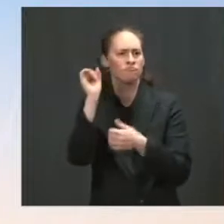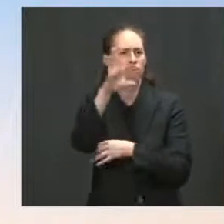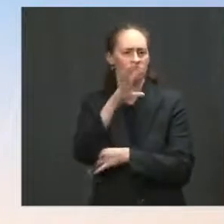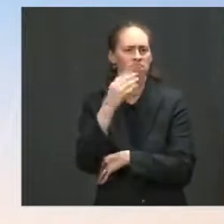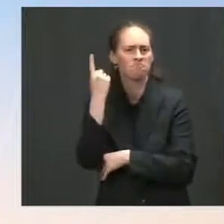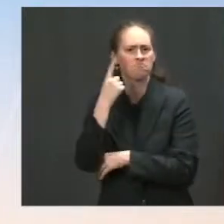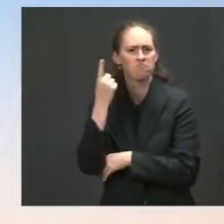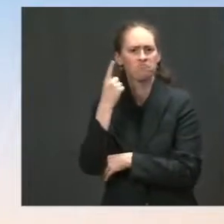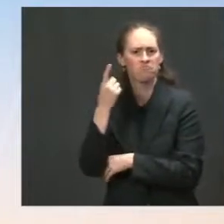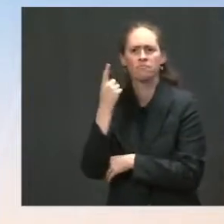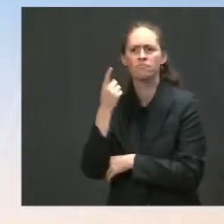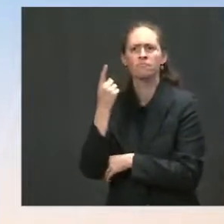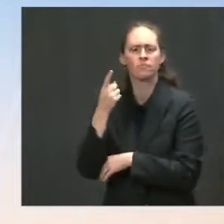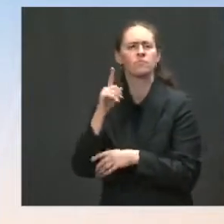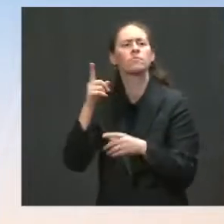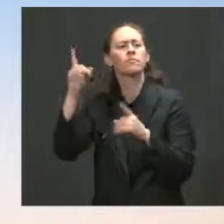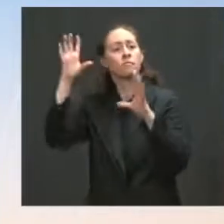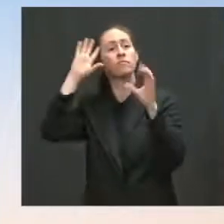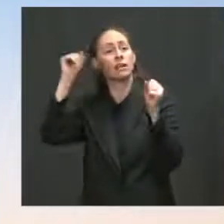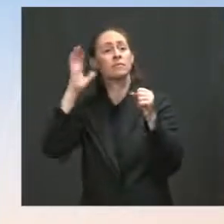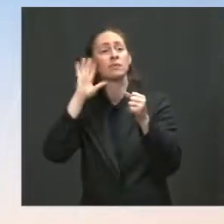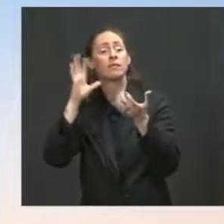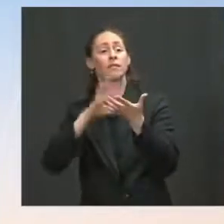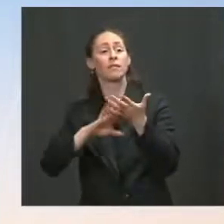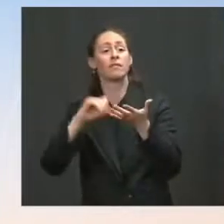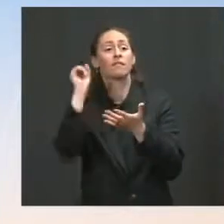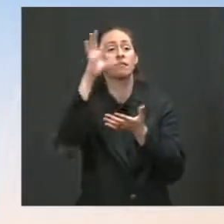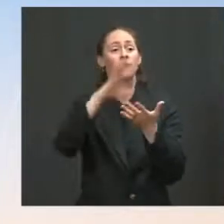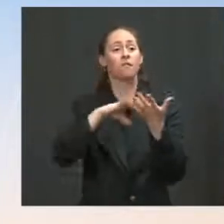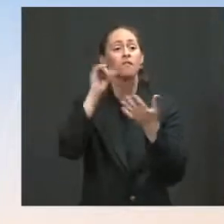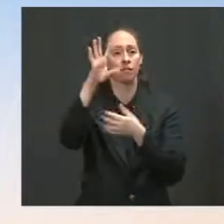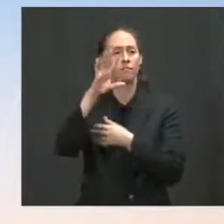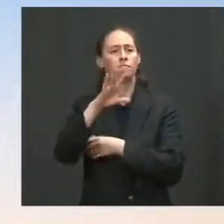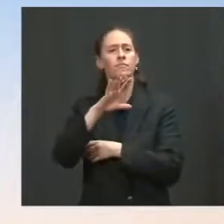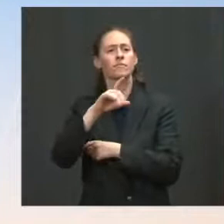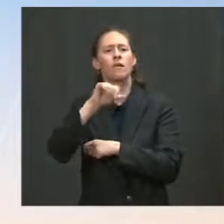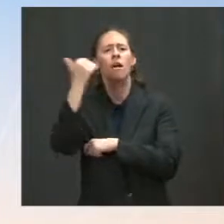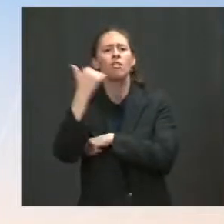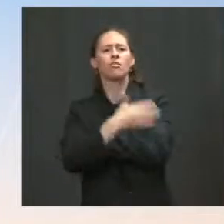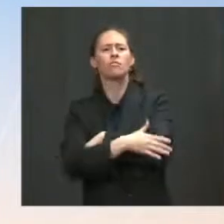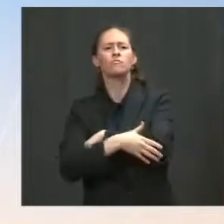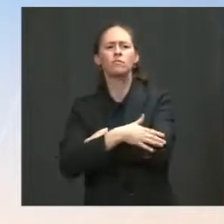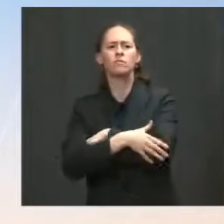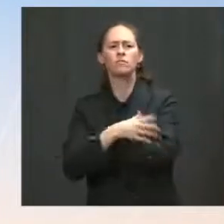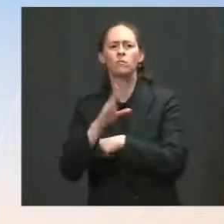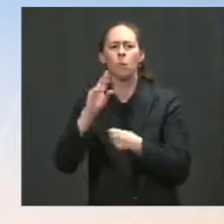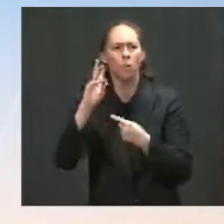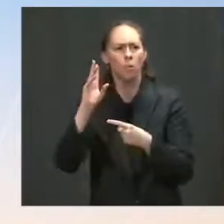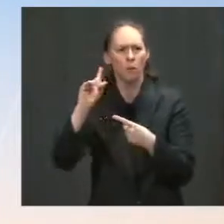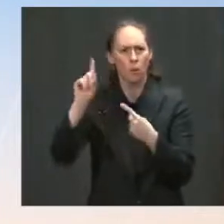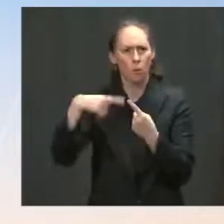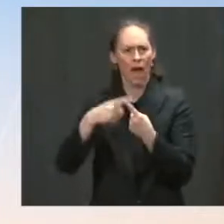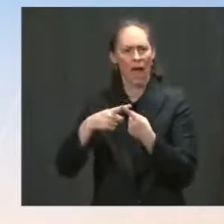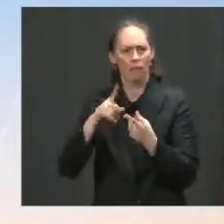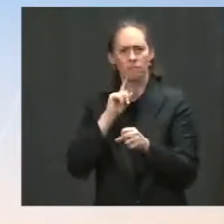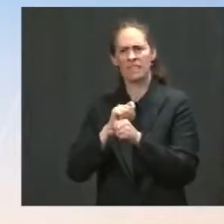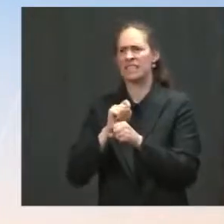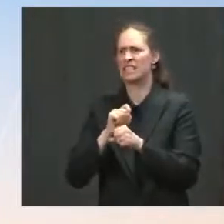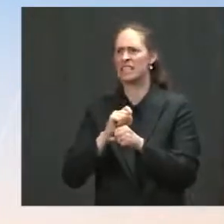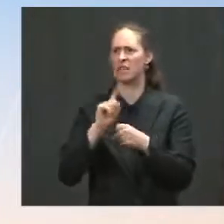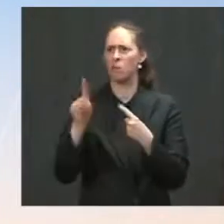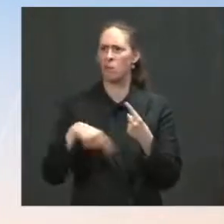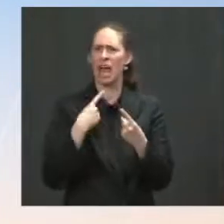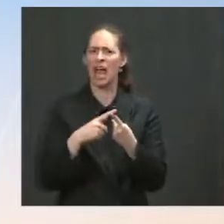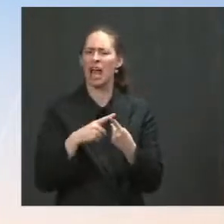rest of the world? I don't believe there's a deadline that has been set. It's a good question. Let me see if there's anything